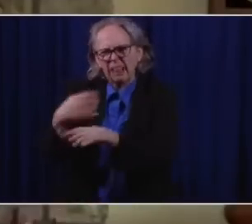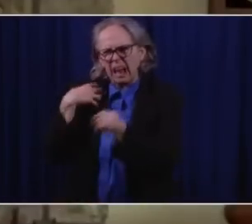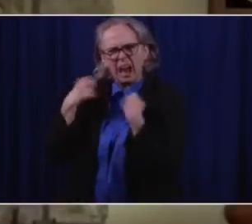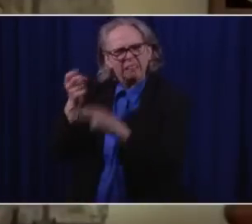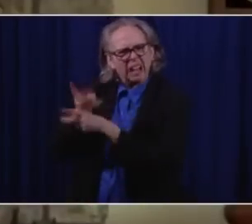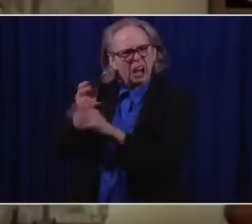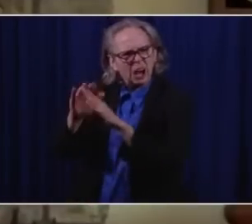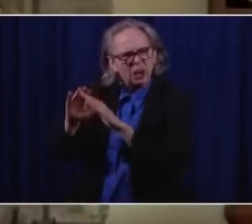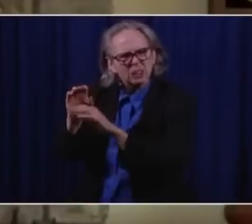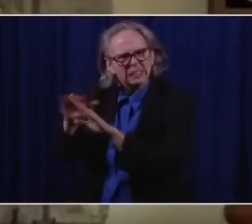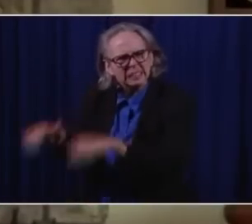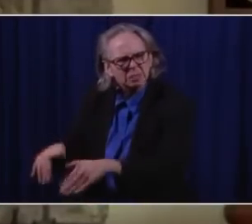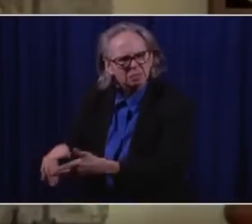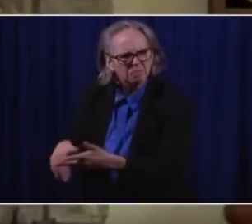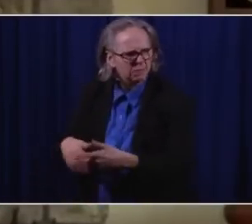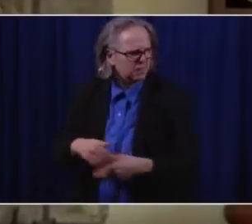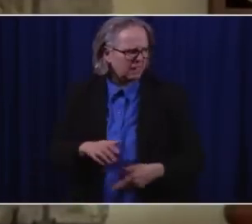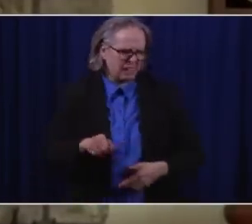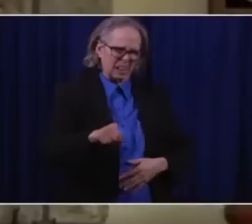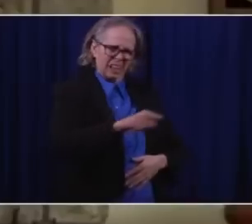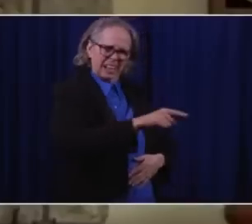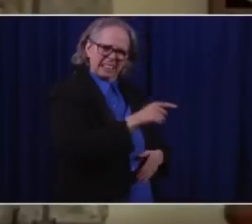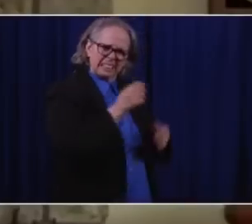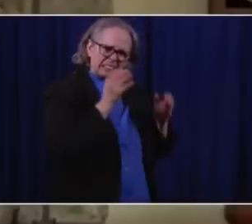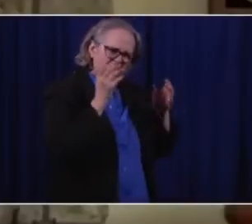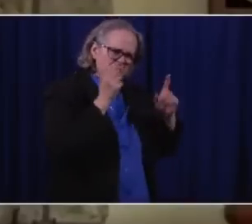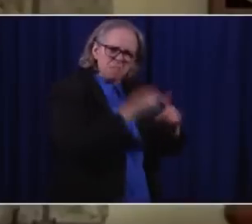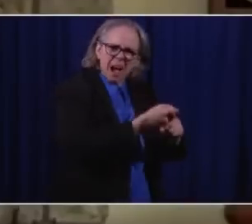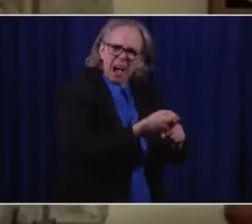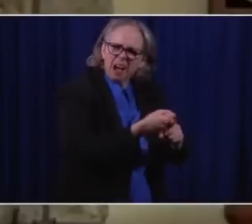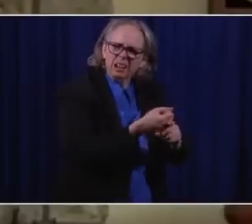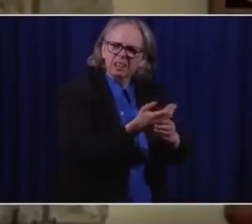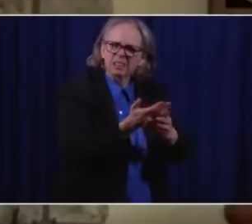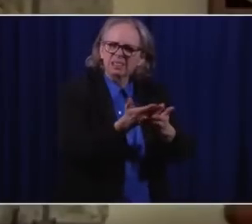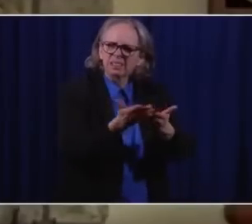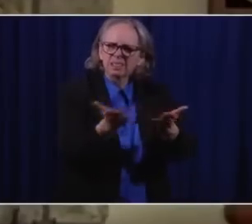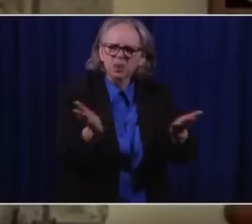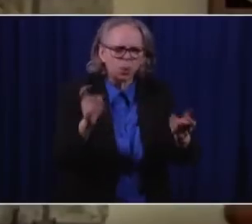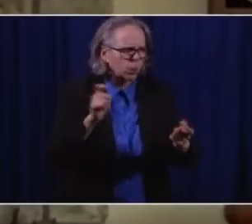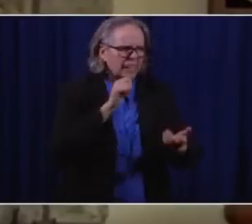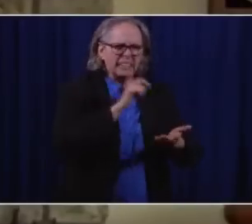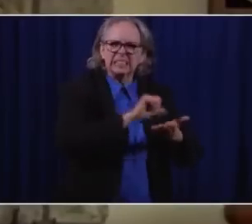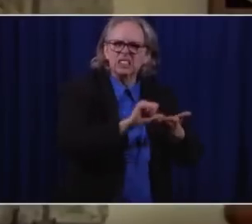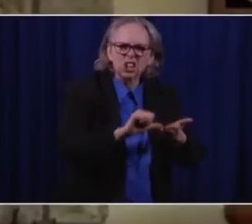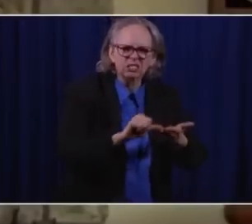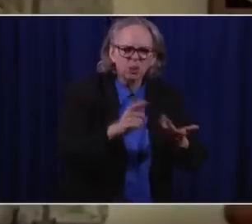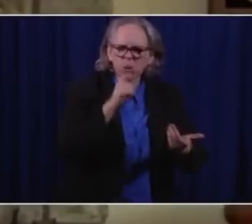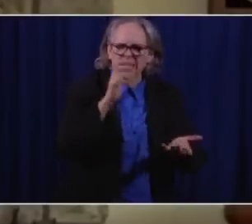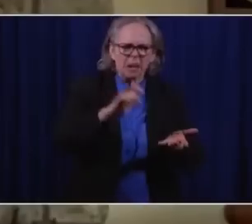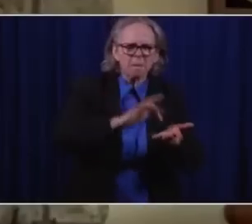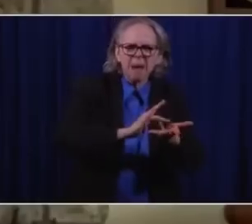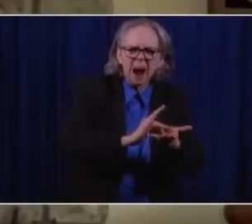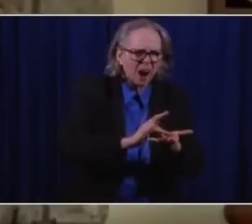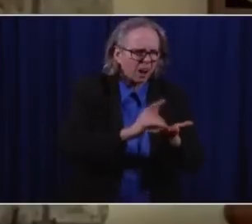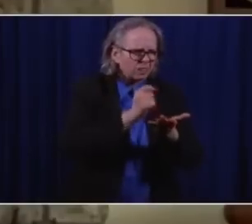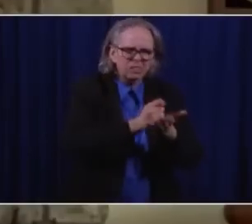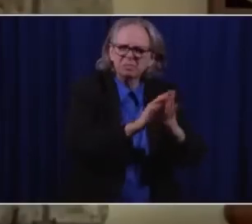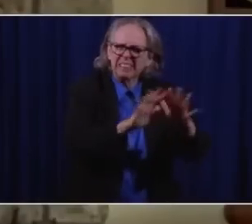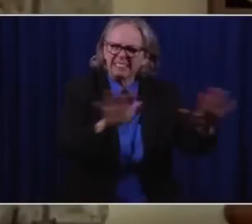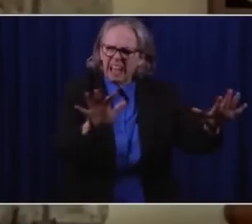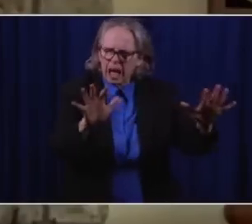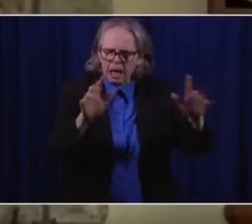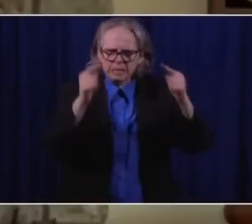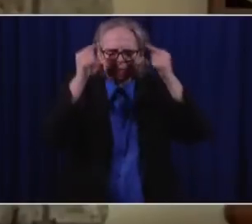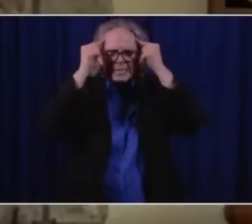hip replacement or something and wants to be able to go and have access to a hospital to do that. In terms